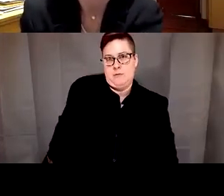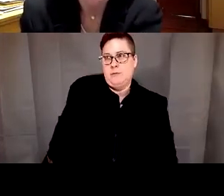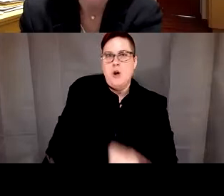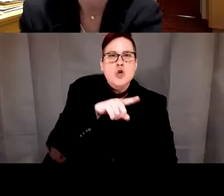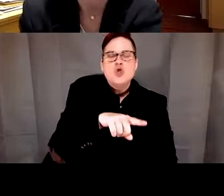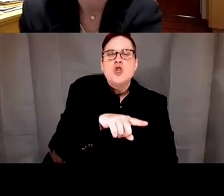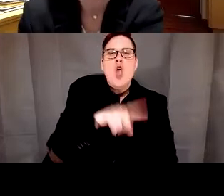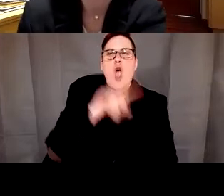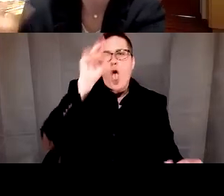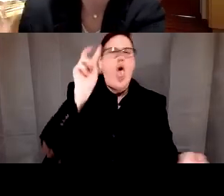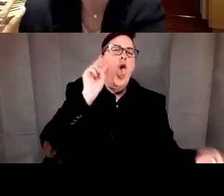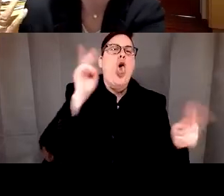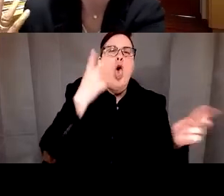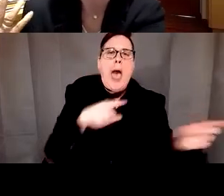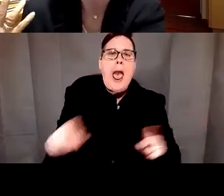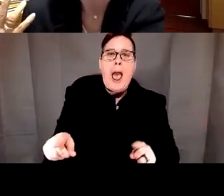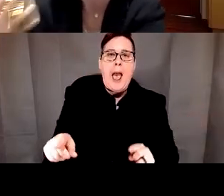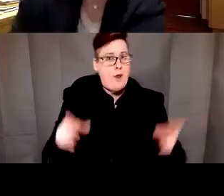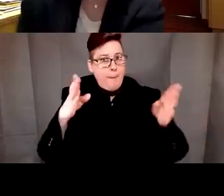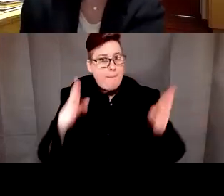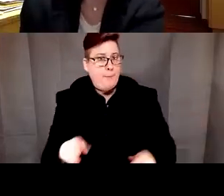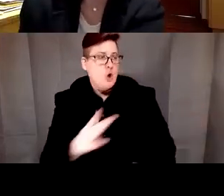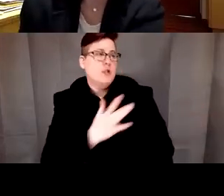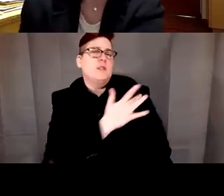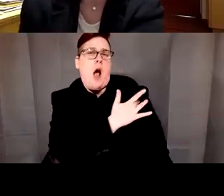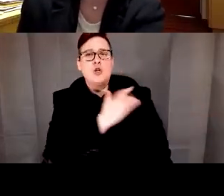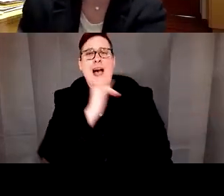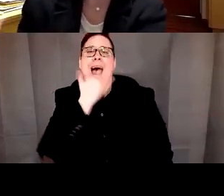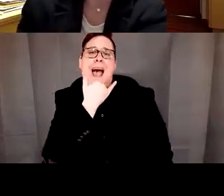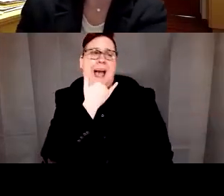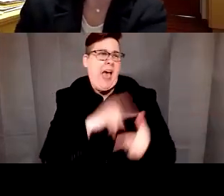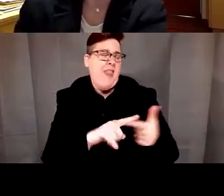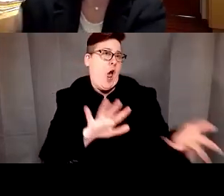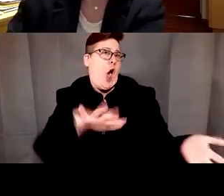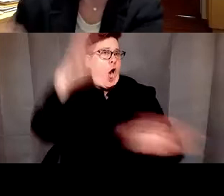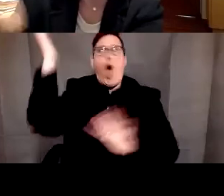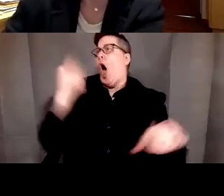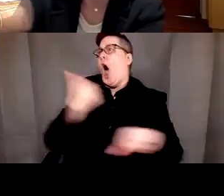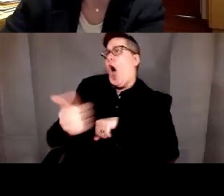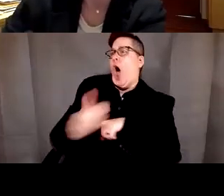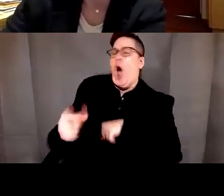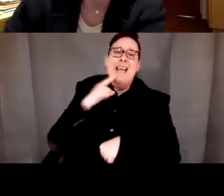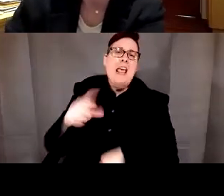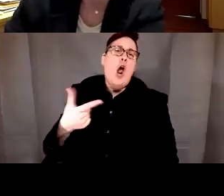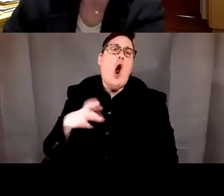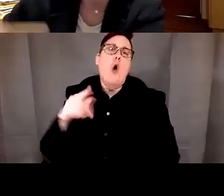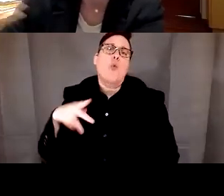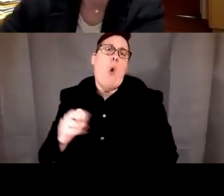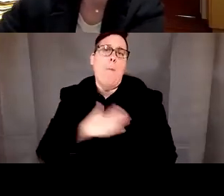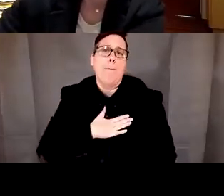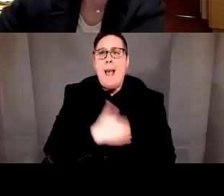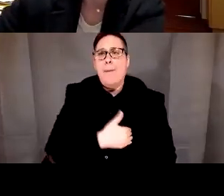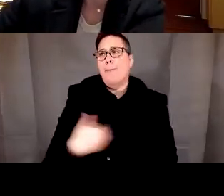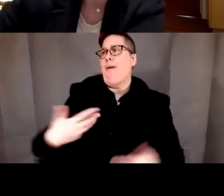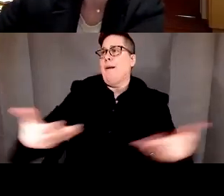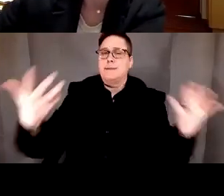distorting what happened? I mean, someone touched her shoulder by accident, and all of a sudden she's saying, oh, he's groping my breasts. And,